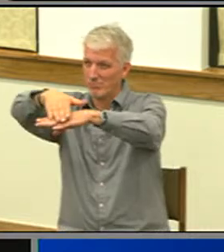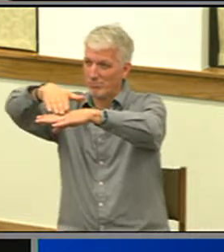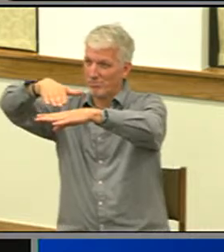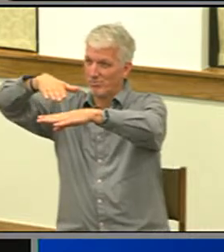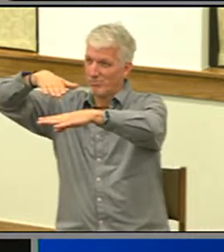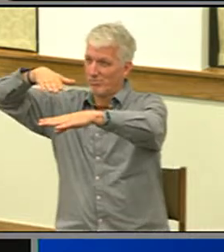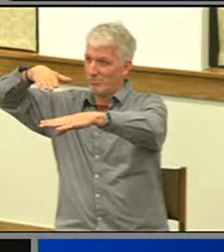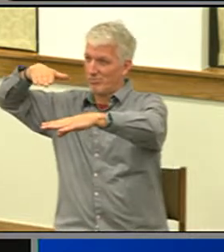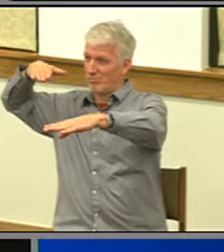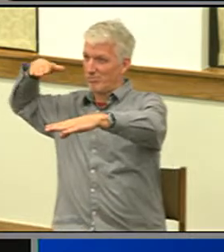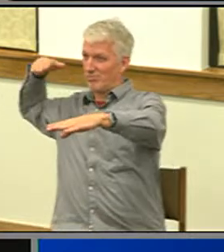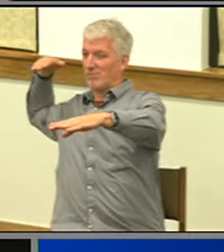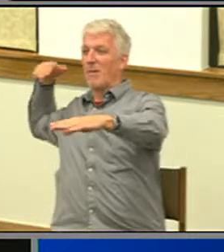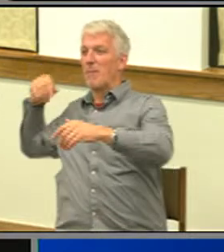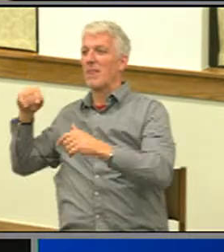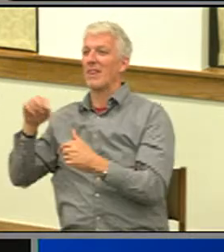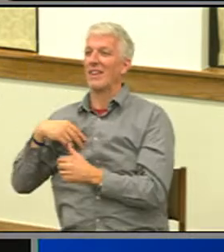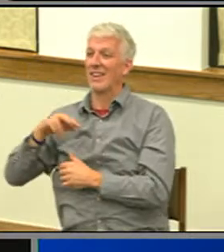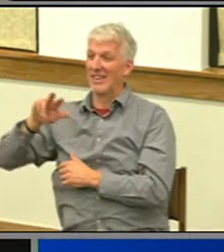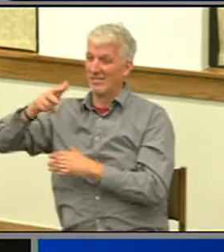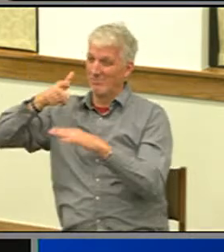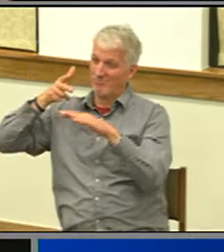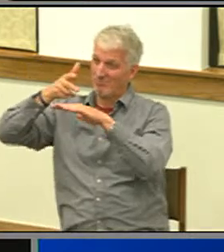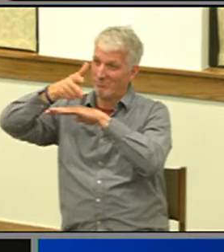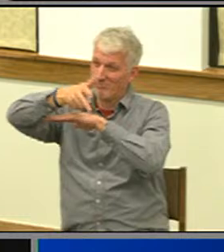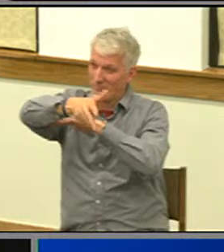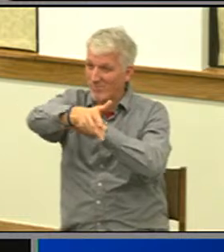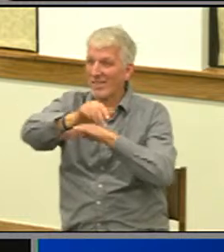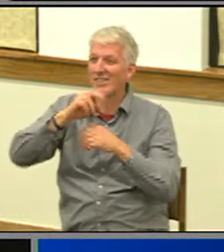second picture shows the finished product.